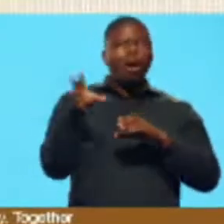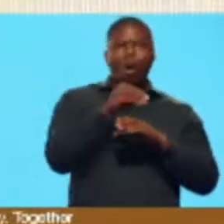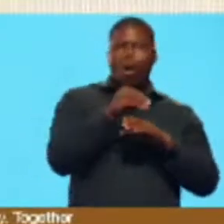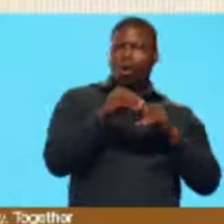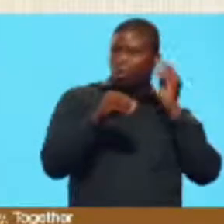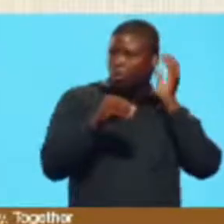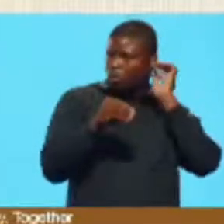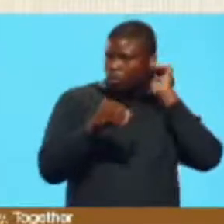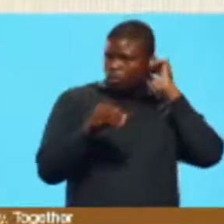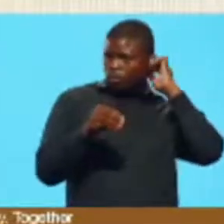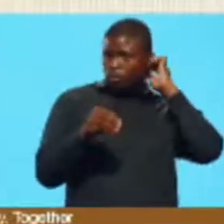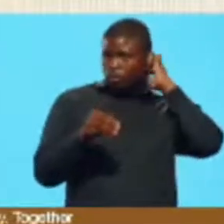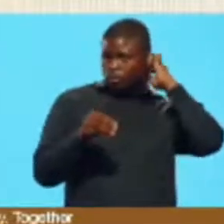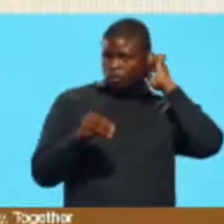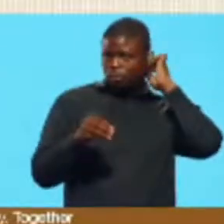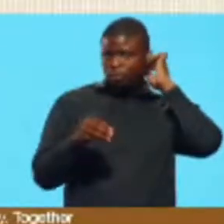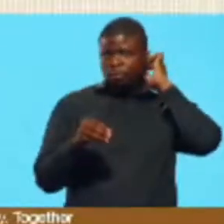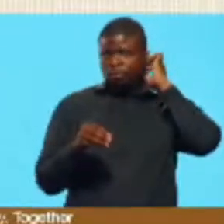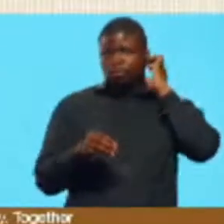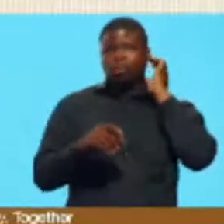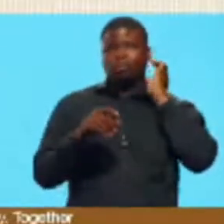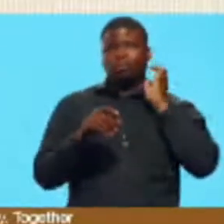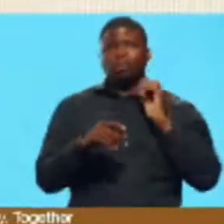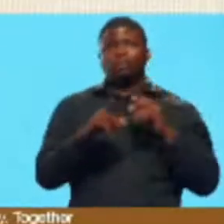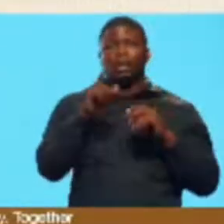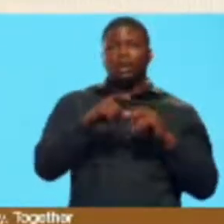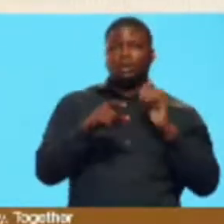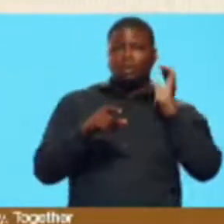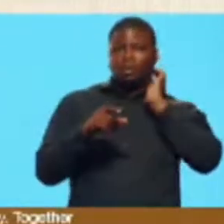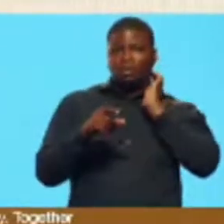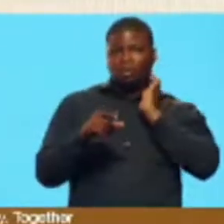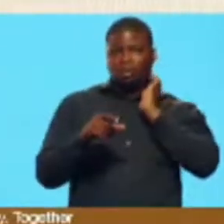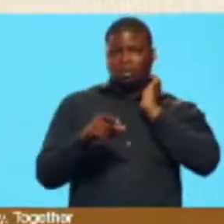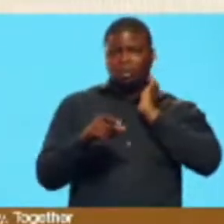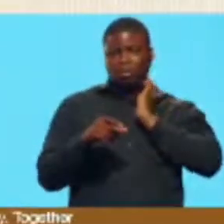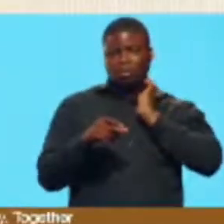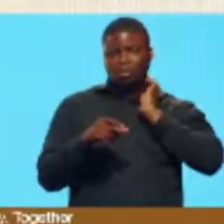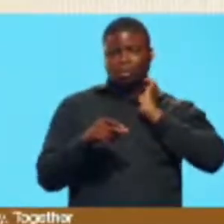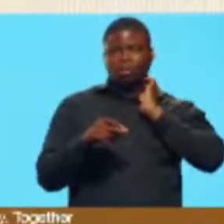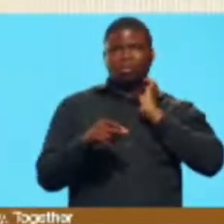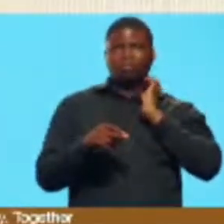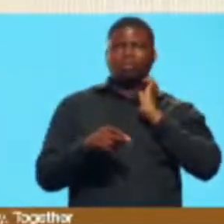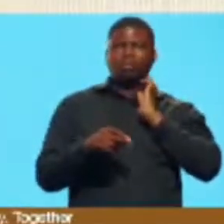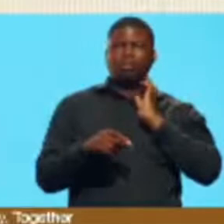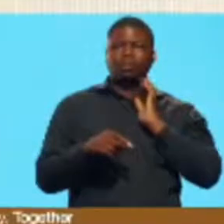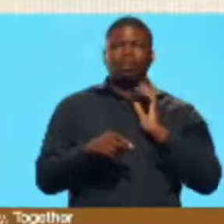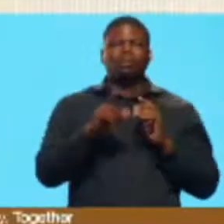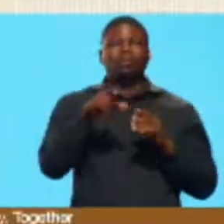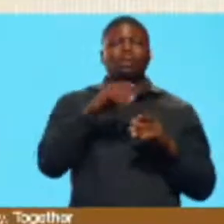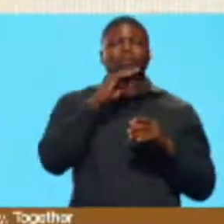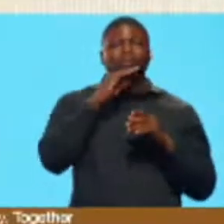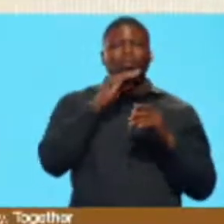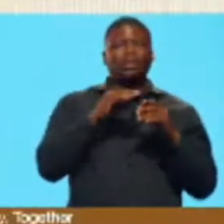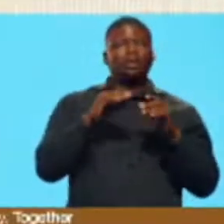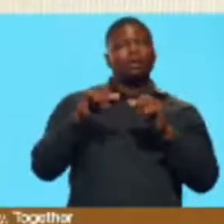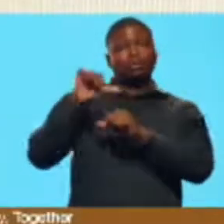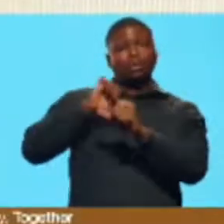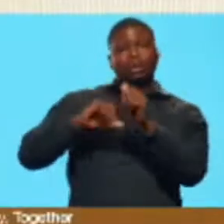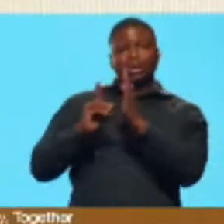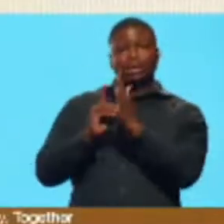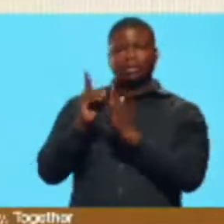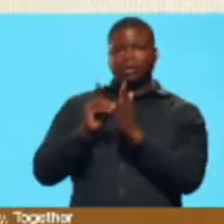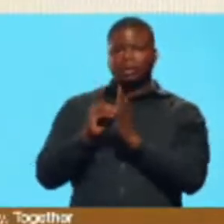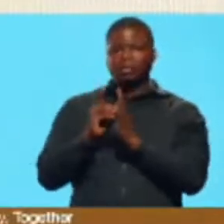the planning of all directorates of our social, let me take social development, because